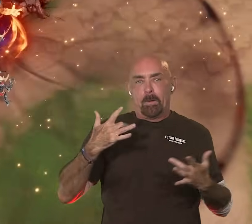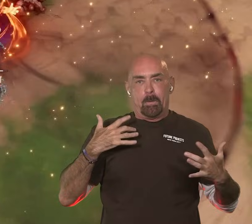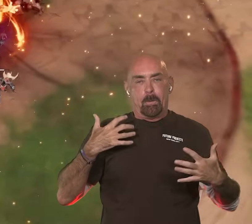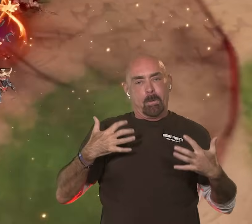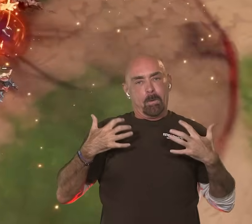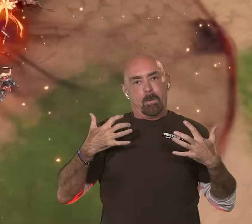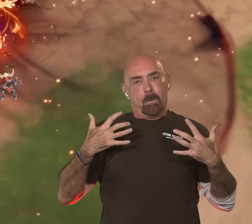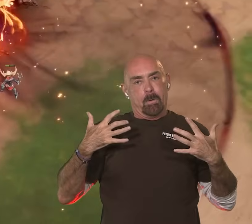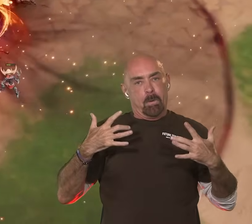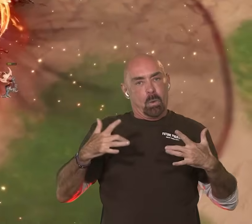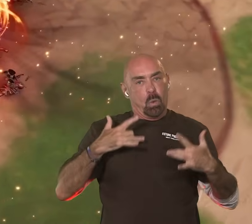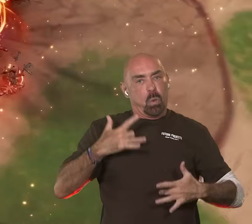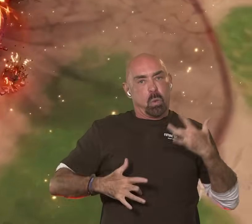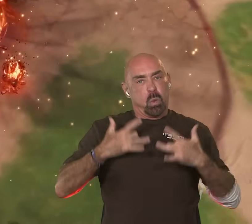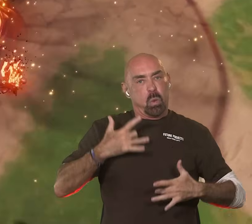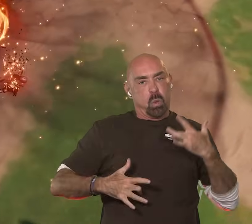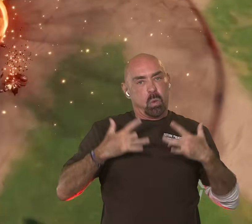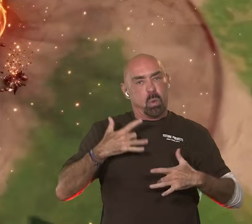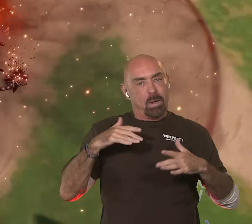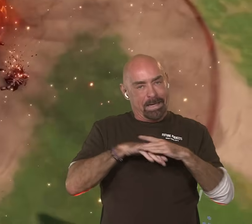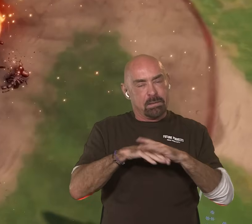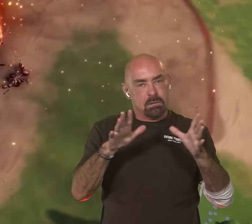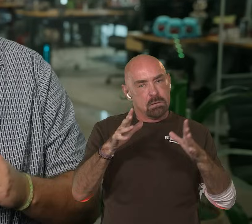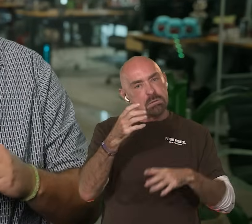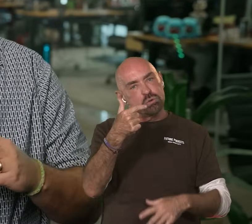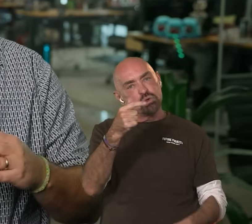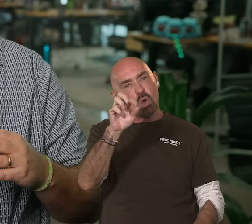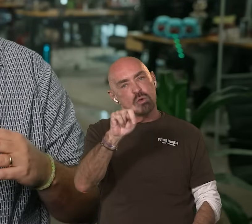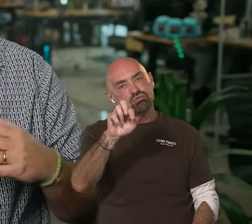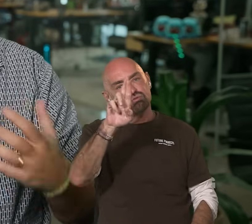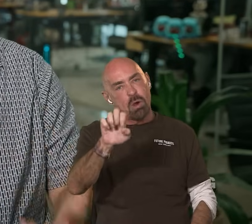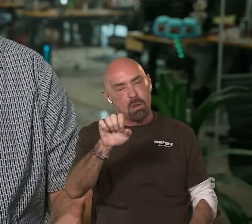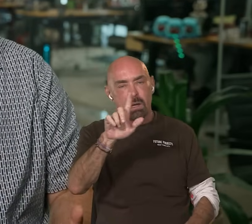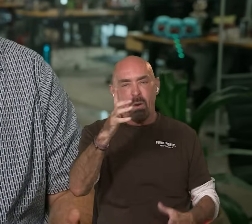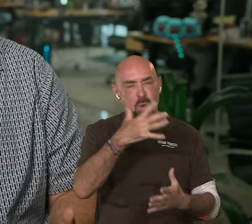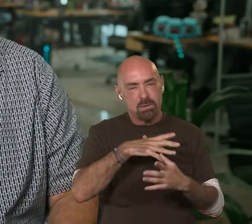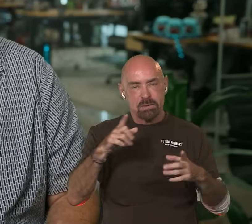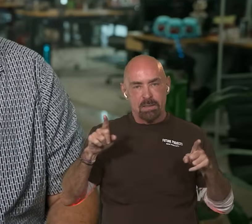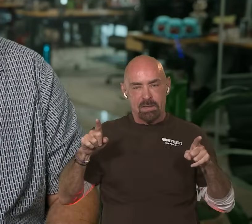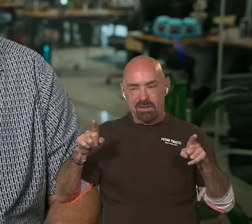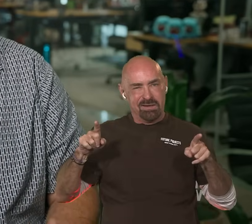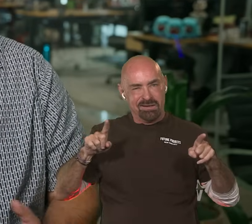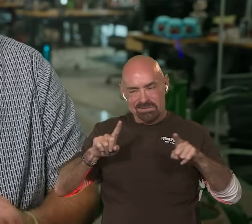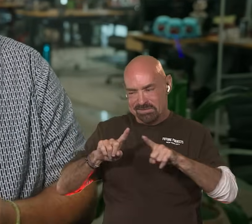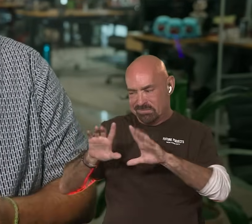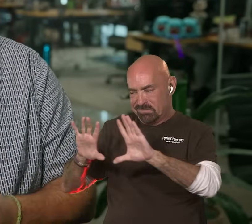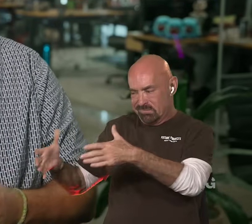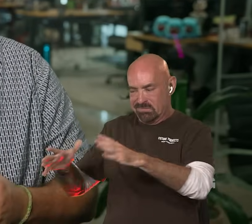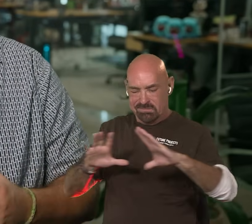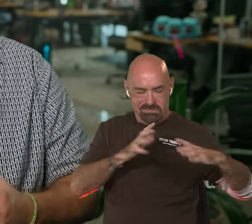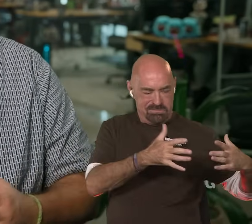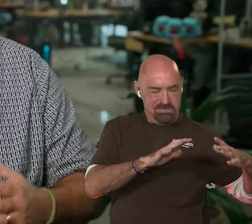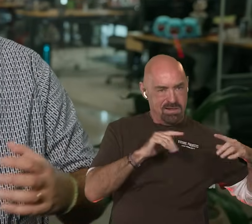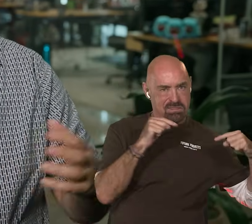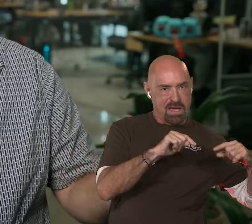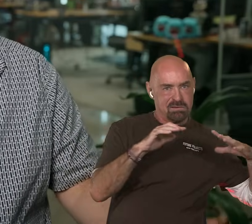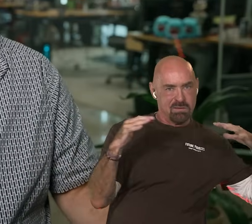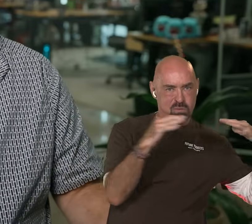a lot of new ideas into the genre. We want you to have this asymmetric experience where playing one